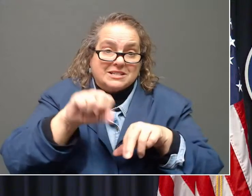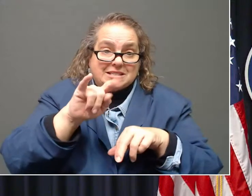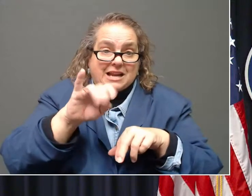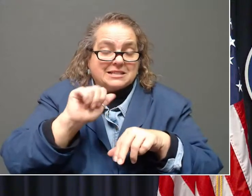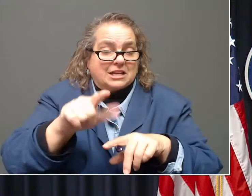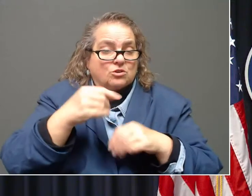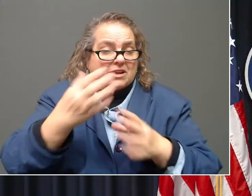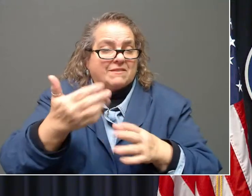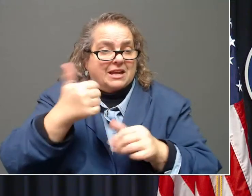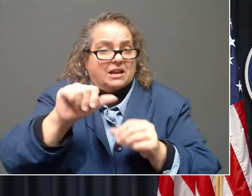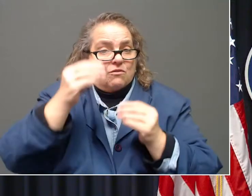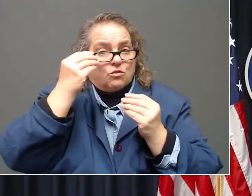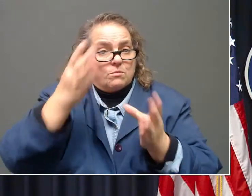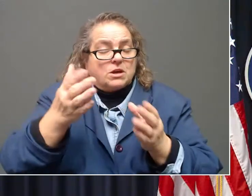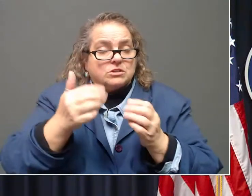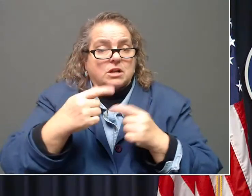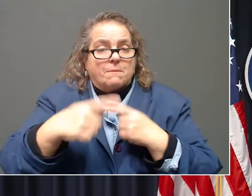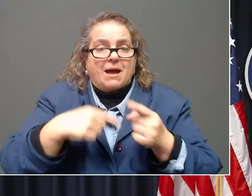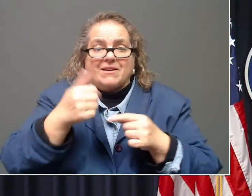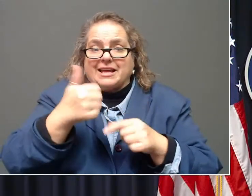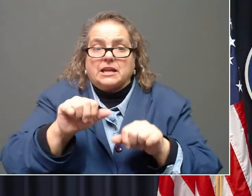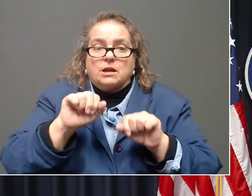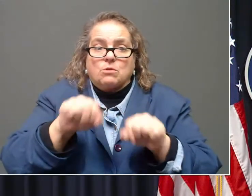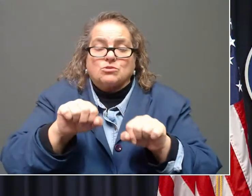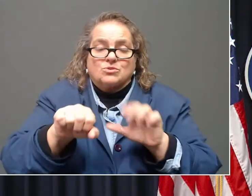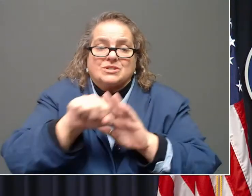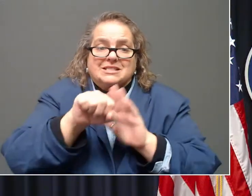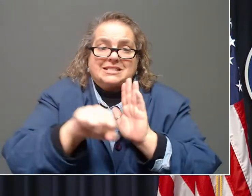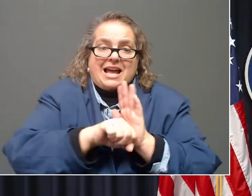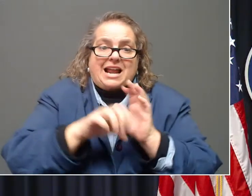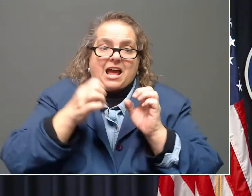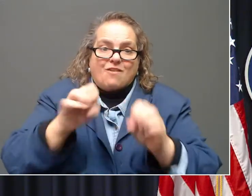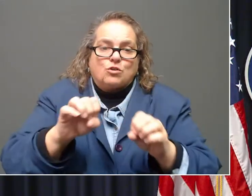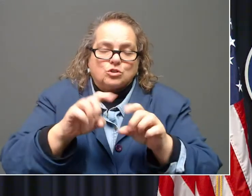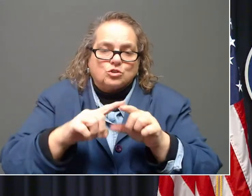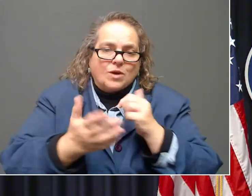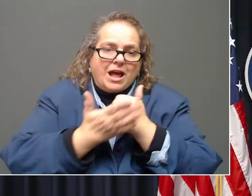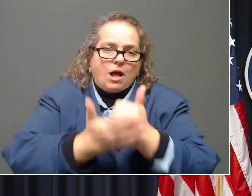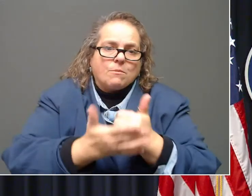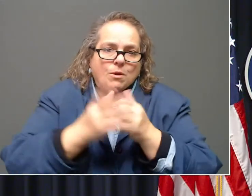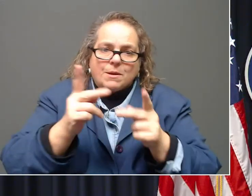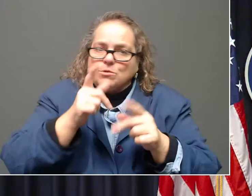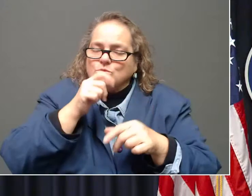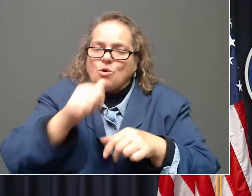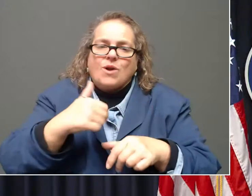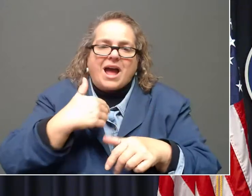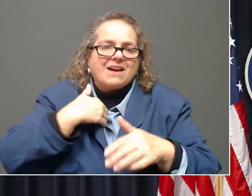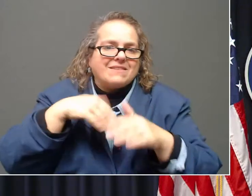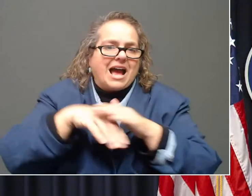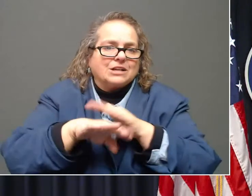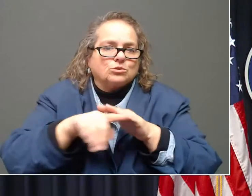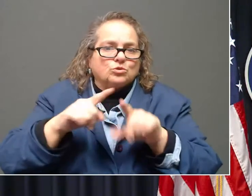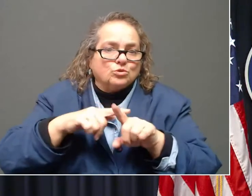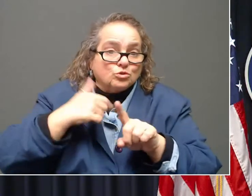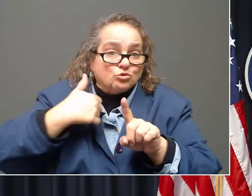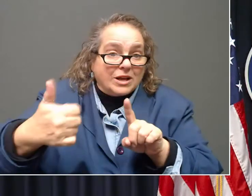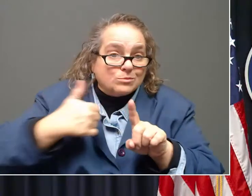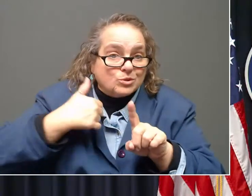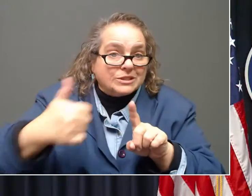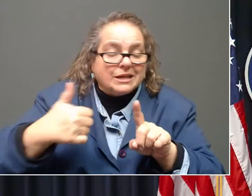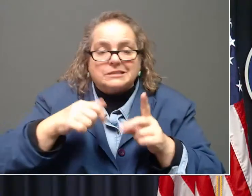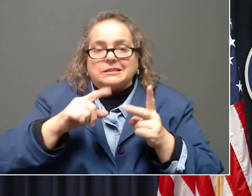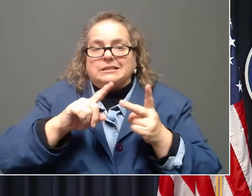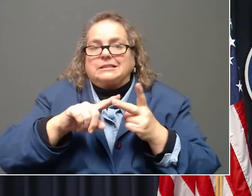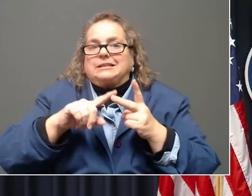hard decisions. I'm willing to make them. It's a lot harder to have over 100 people have to come to the same right,